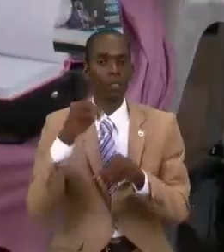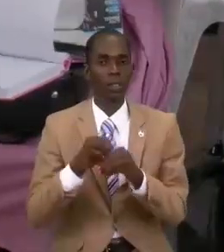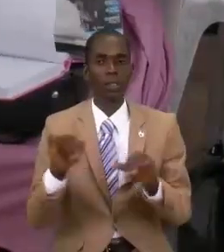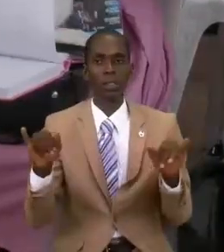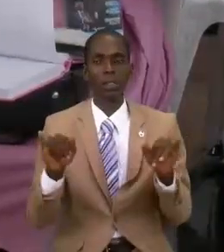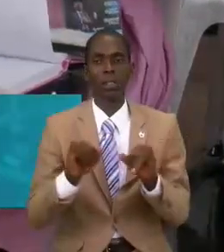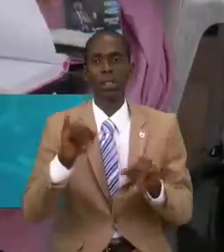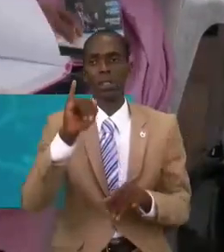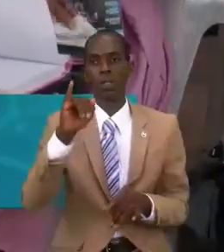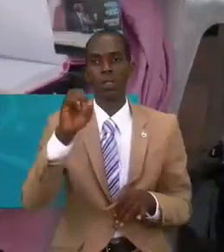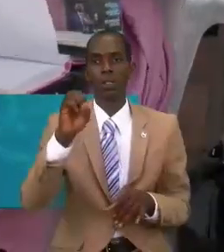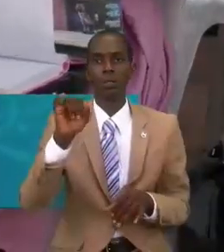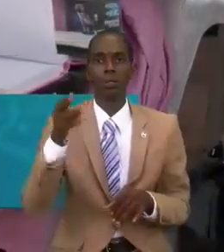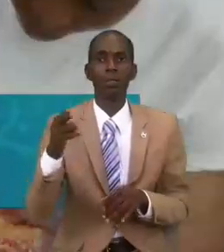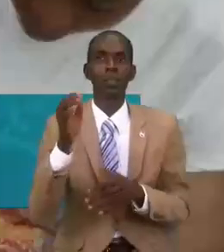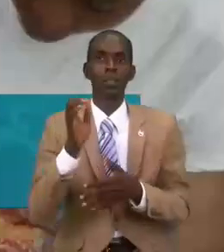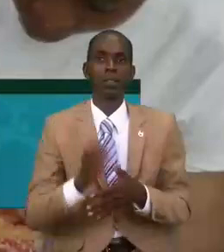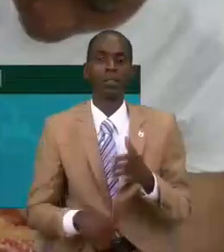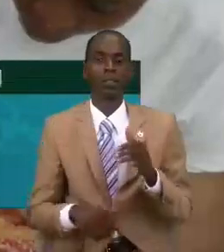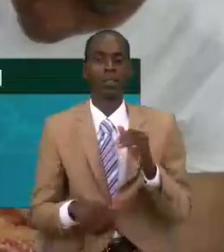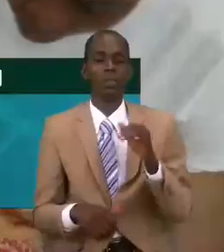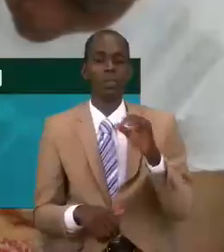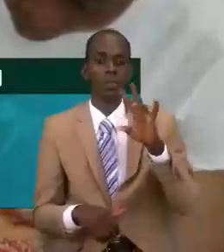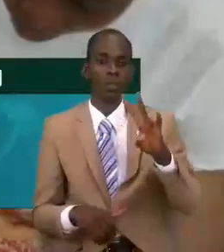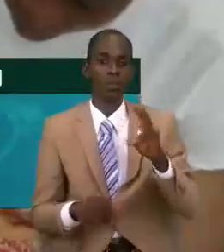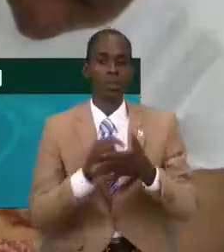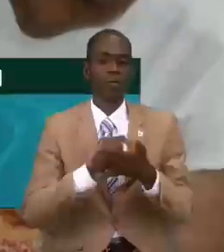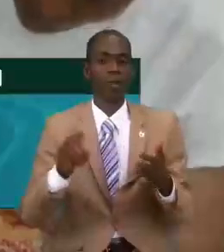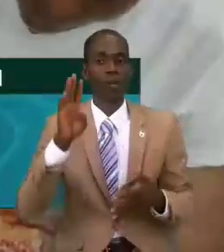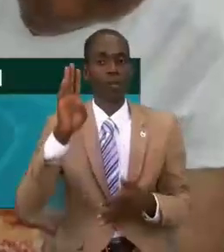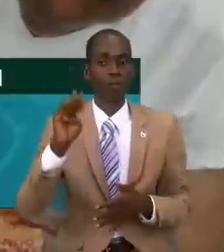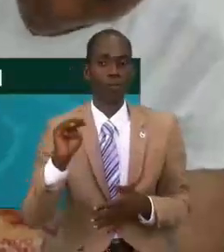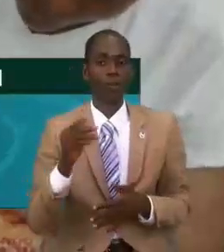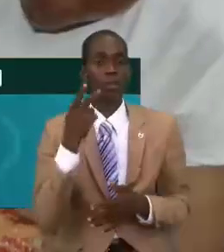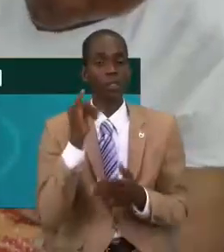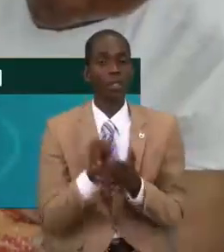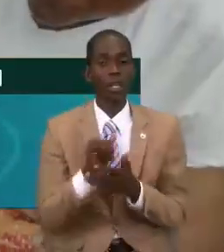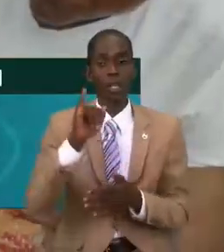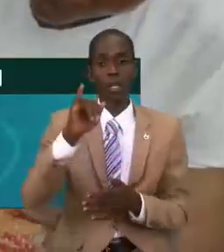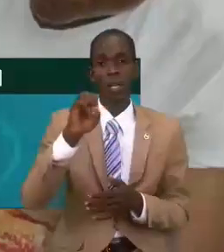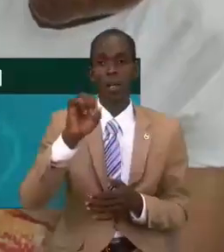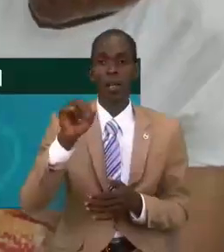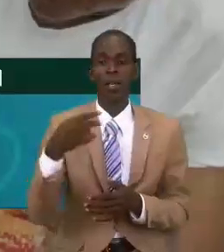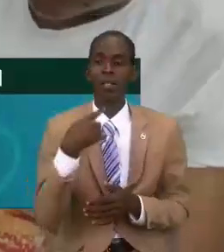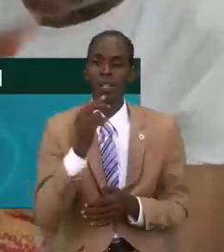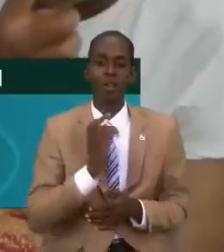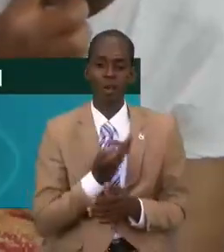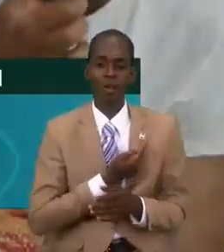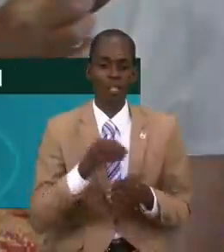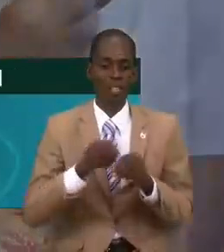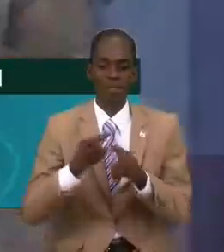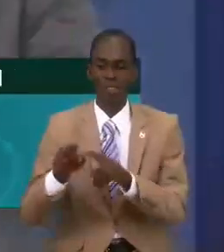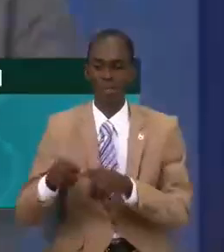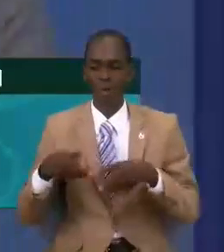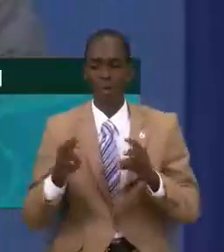in different ways that Christ is the cornerstone of the everlasting covenant that the Lord has made